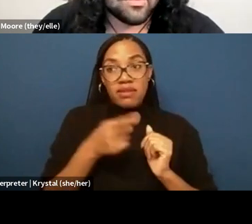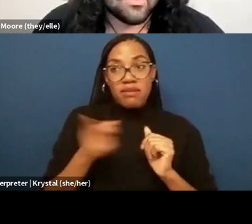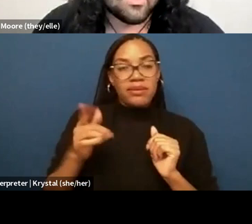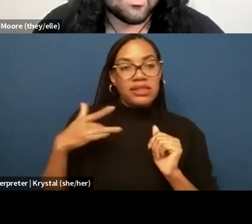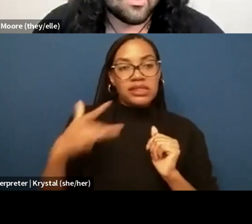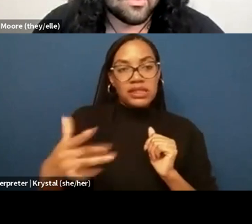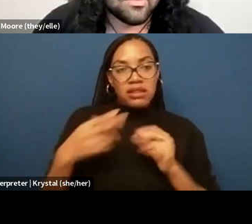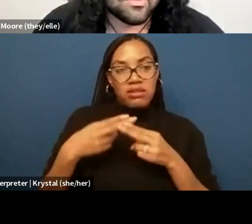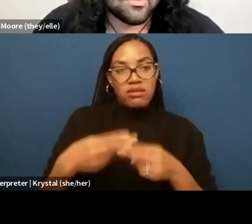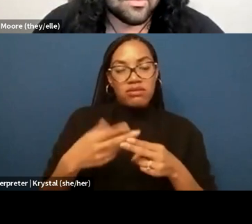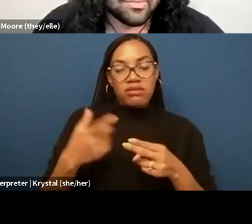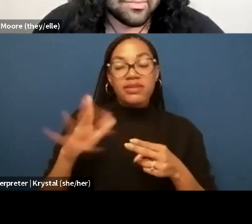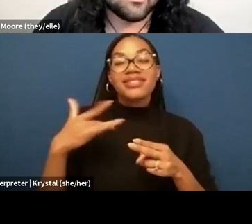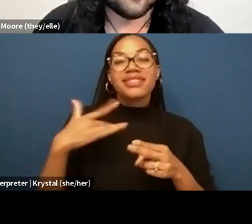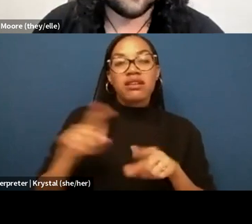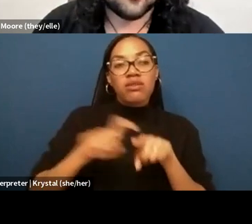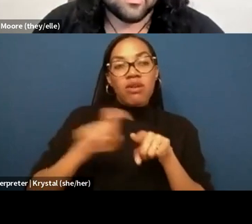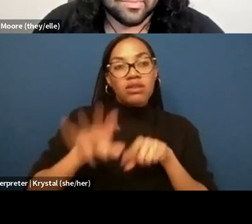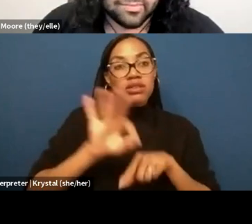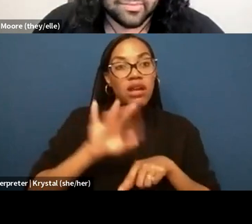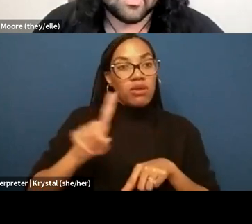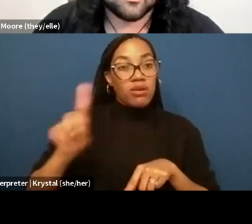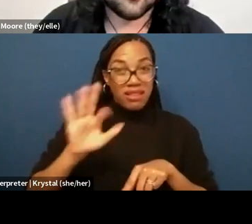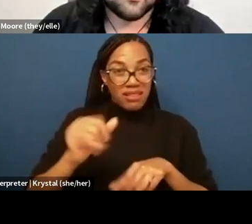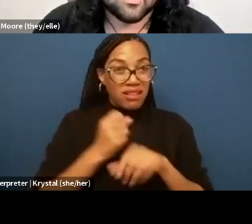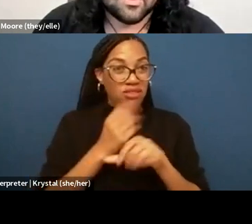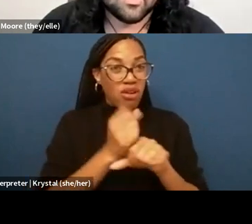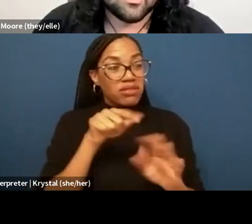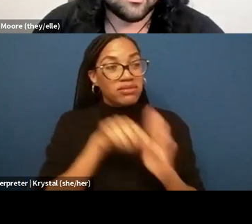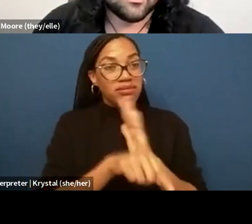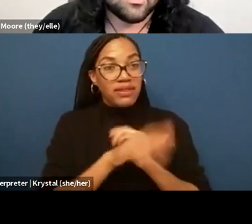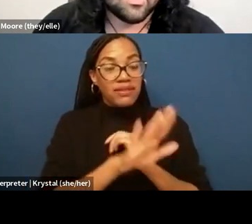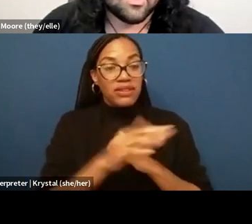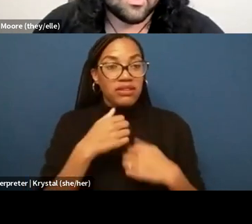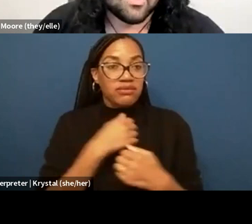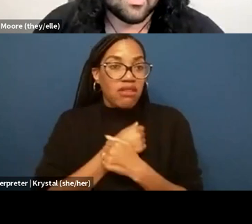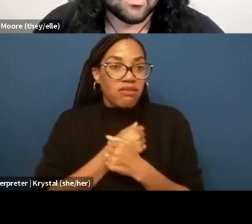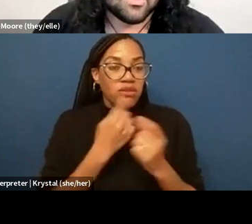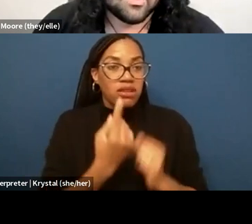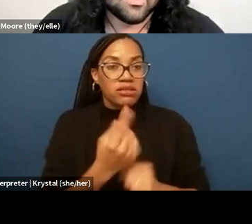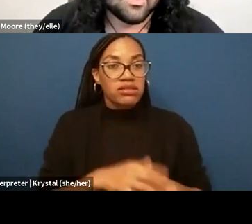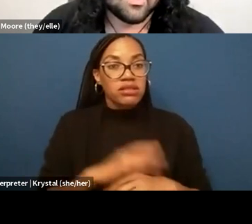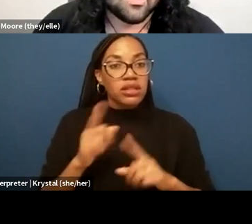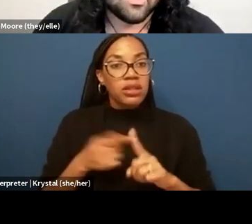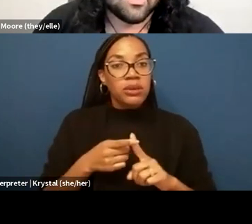a devastating way, the death of their loved ones when the police respond.